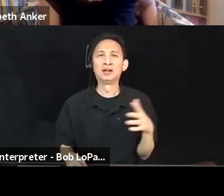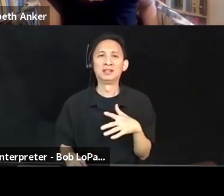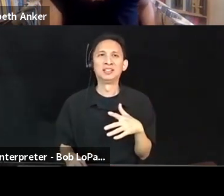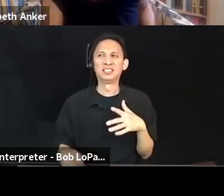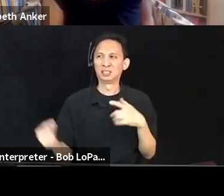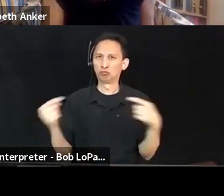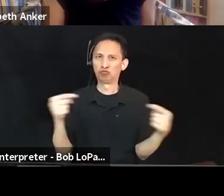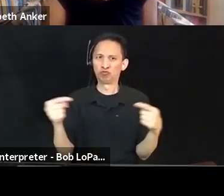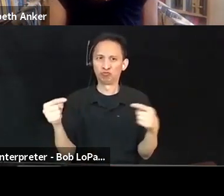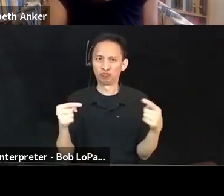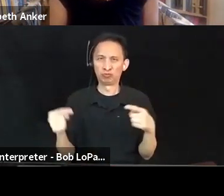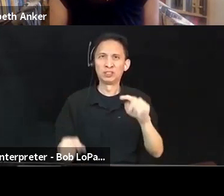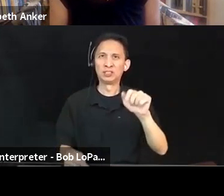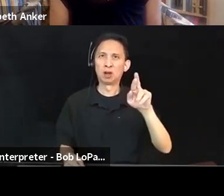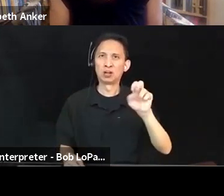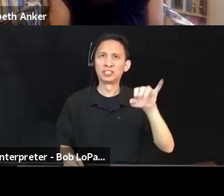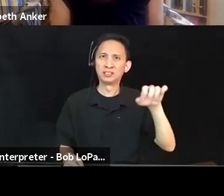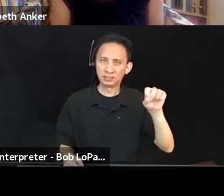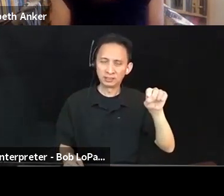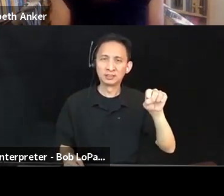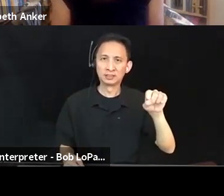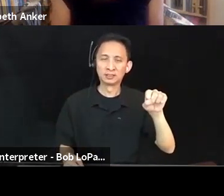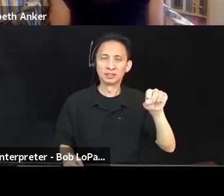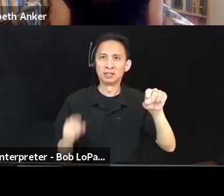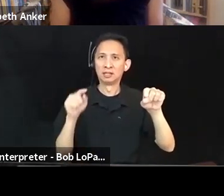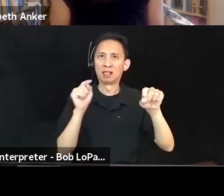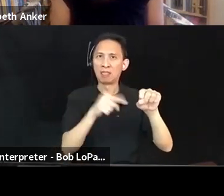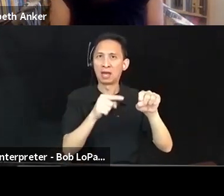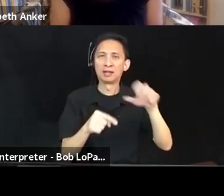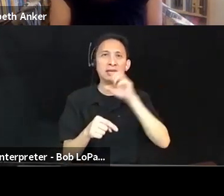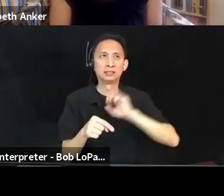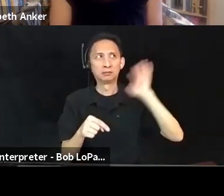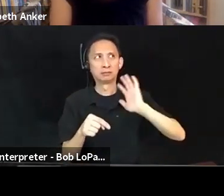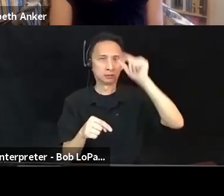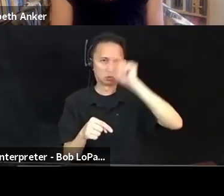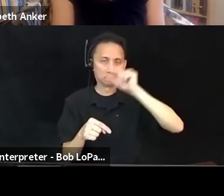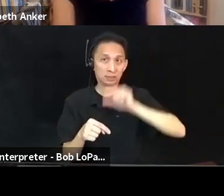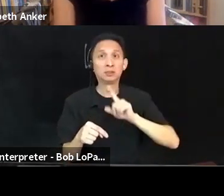polemos in ancient Greece are quite authoritative, to the point where